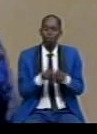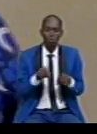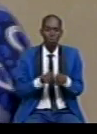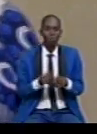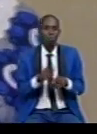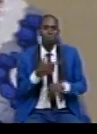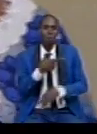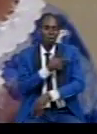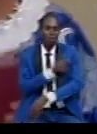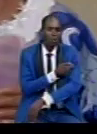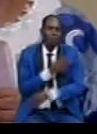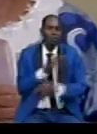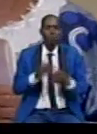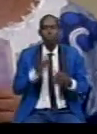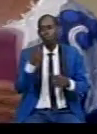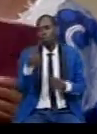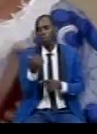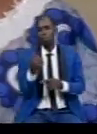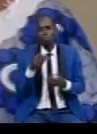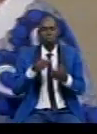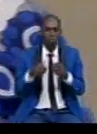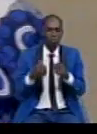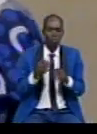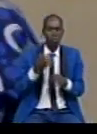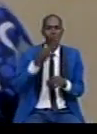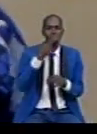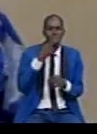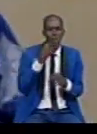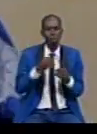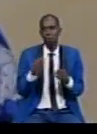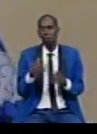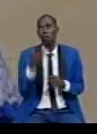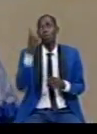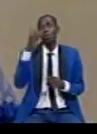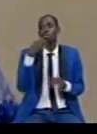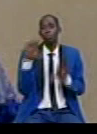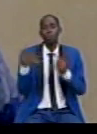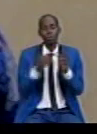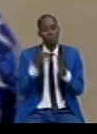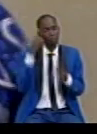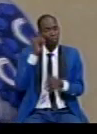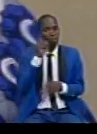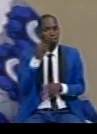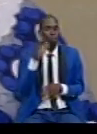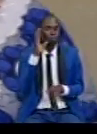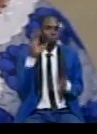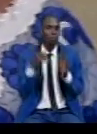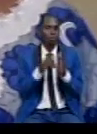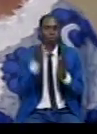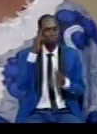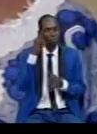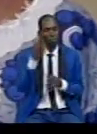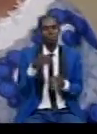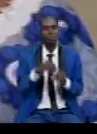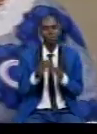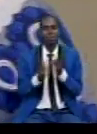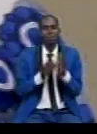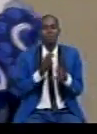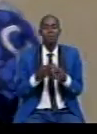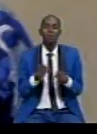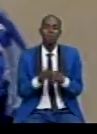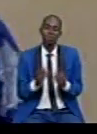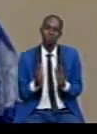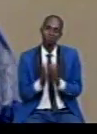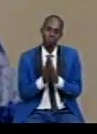the other, God that did this for me is able to do it for you. And I encourage our daddy to continue. He should